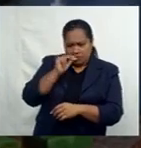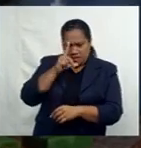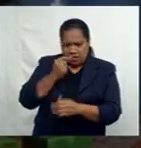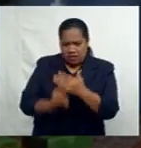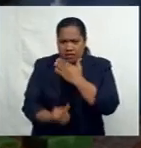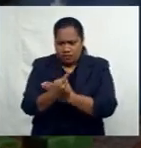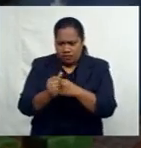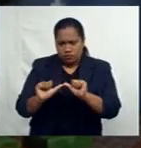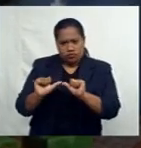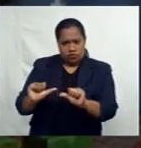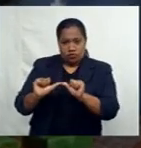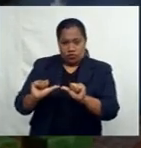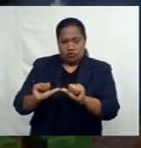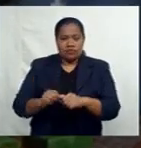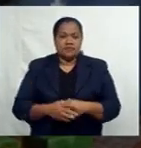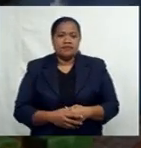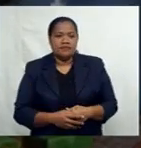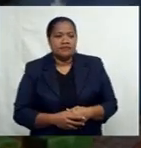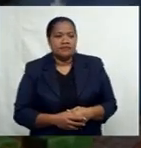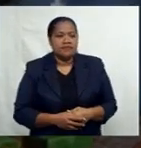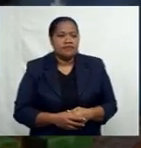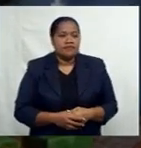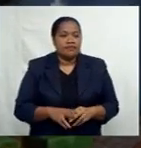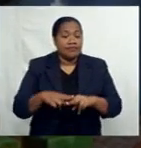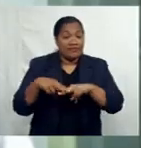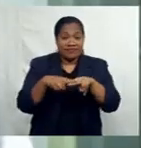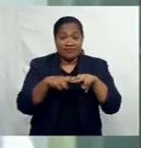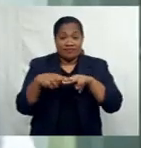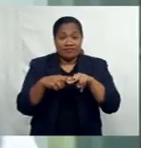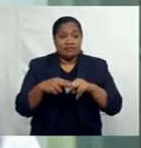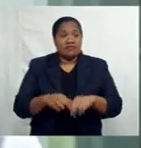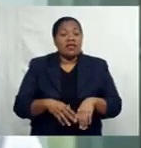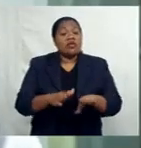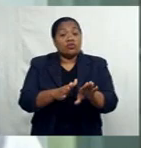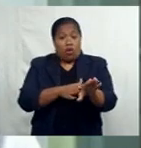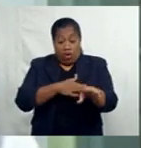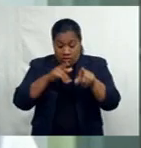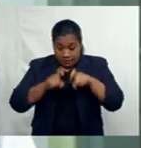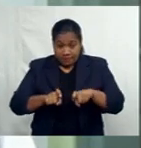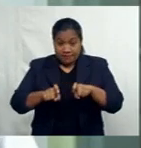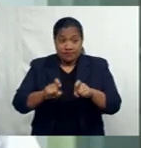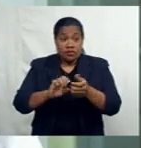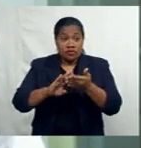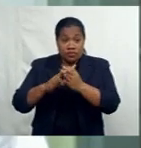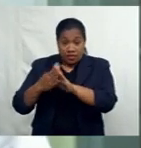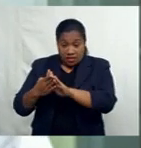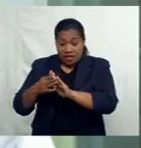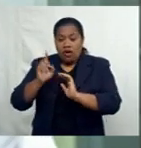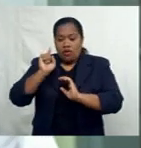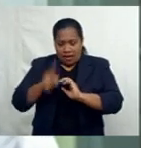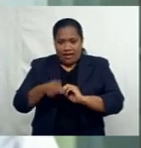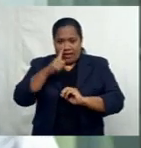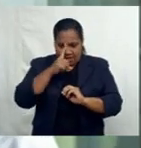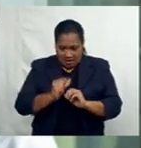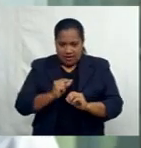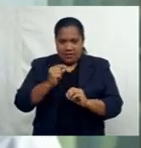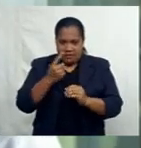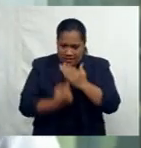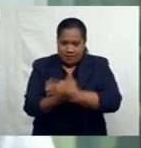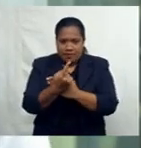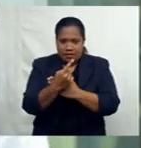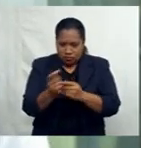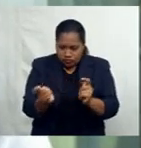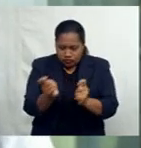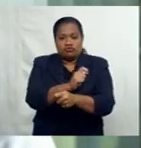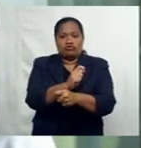locally. The longer the virus lingers in the community, then the likelihood that we'll develop a new variant. And that's why we